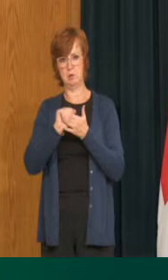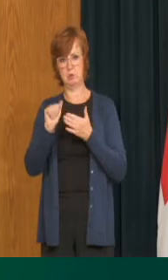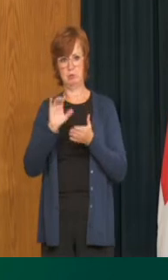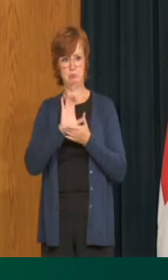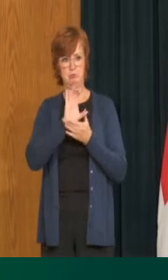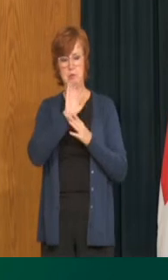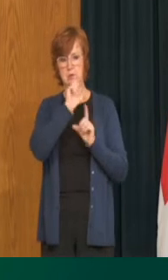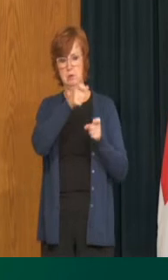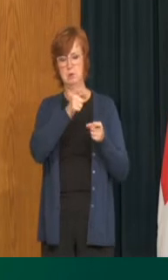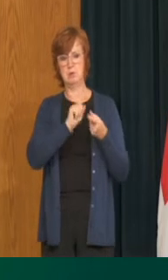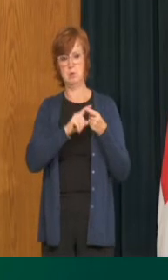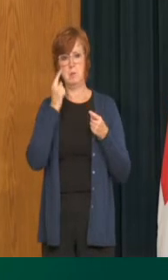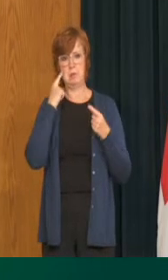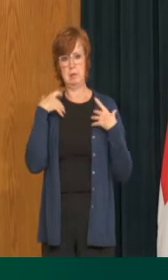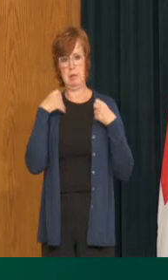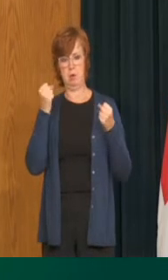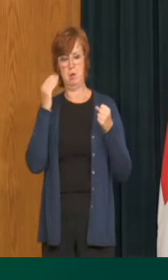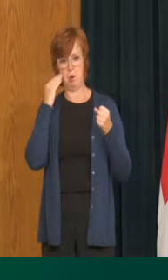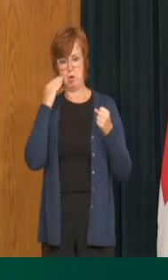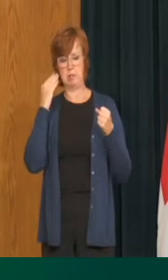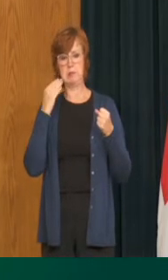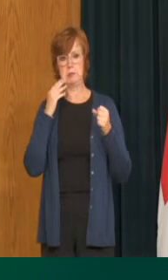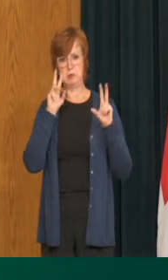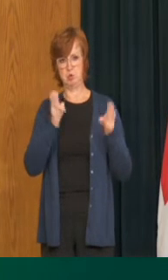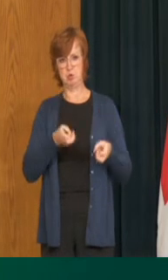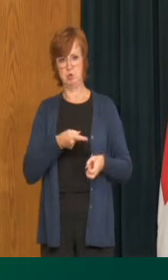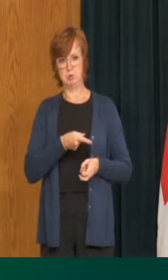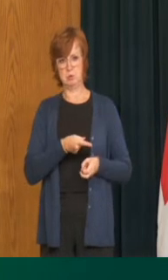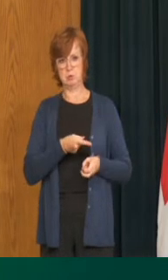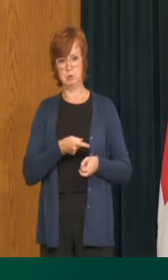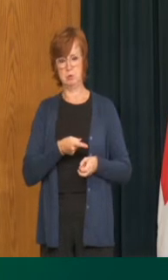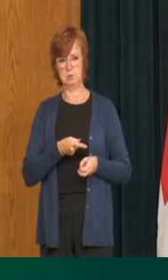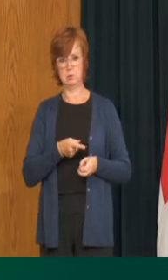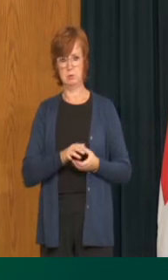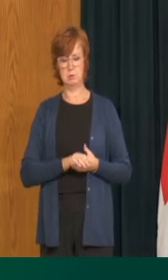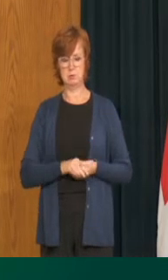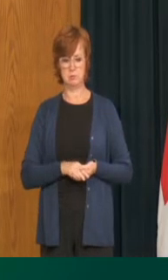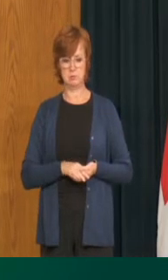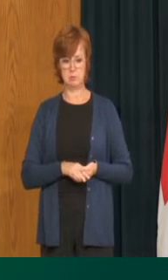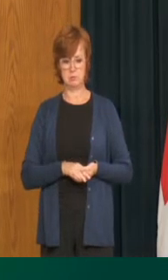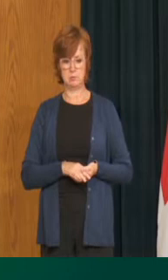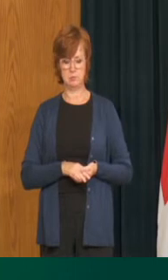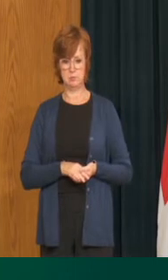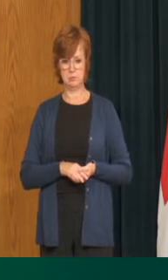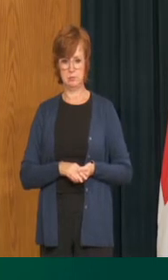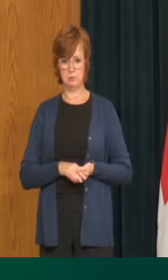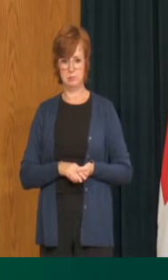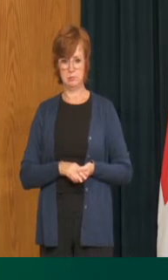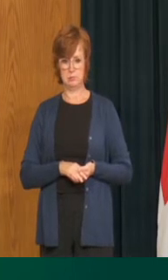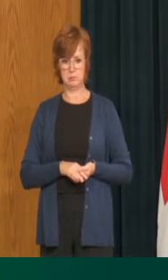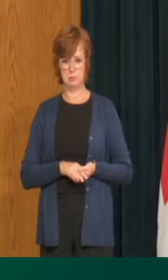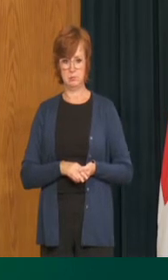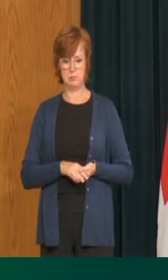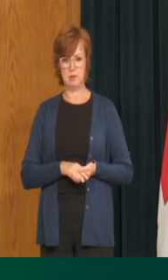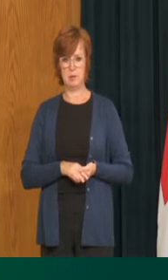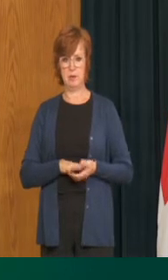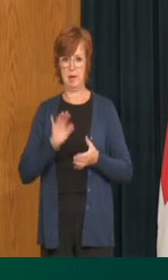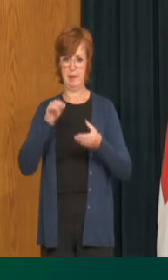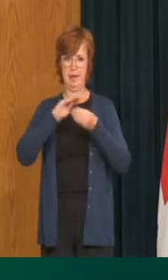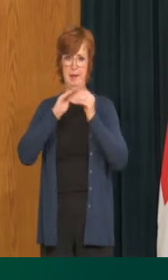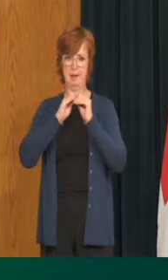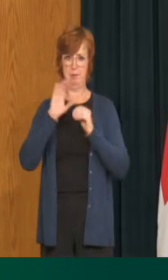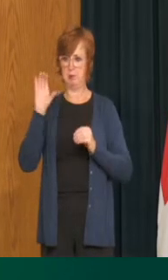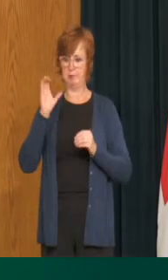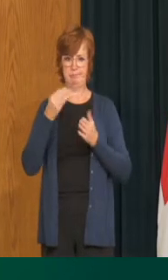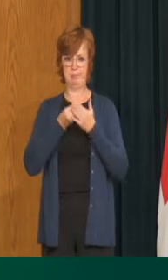supplied across the province this past year. Now, that's just a number, and we are working with our delivery agents to ensure that that number